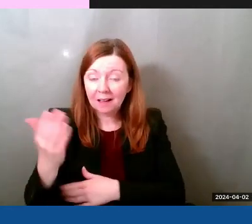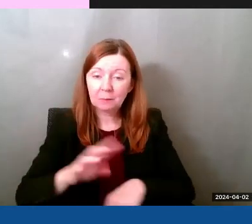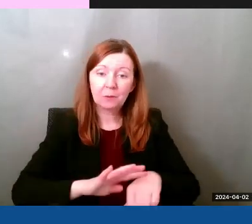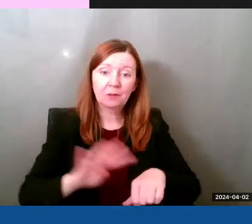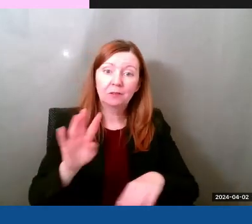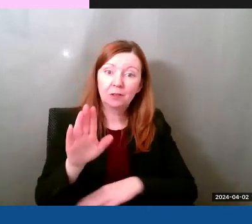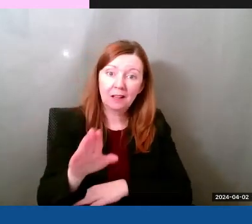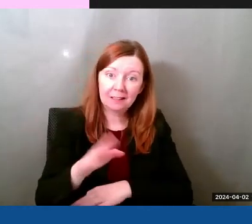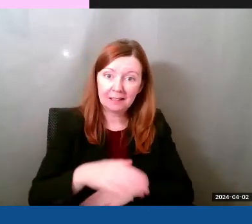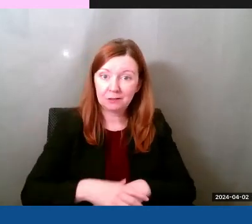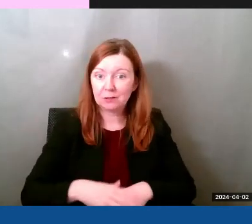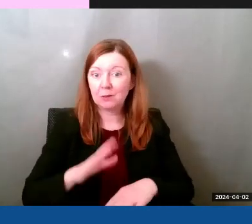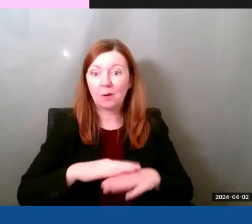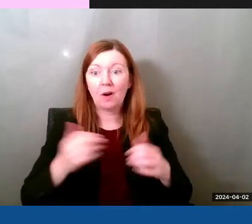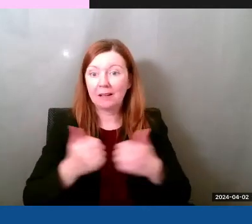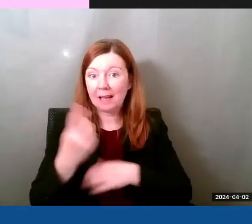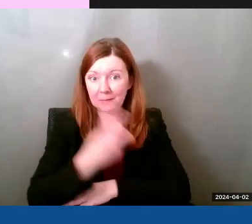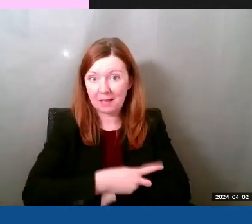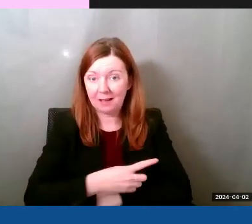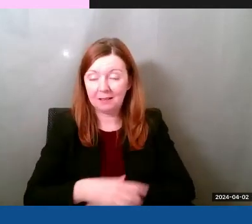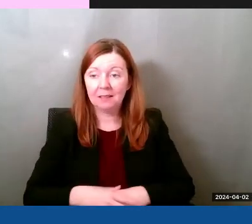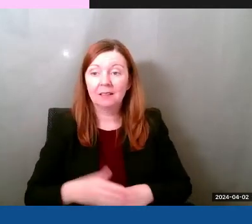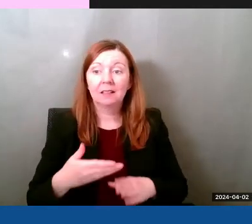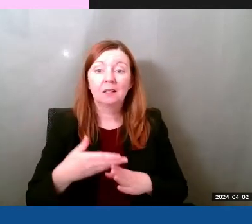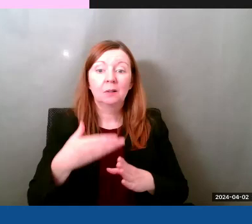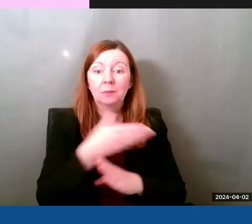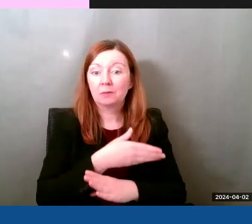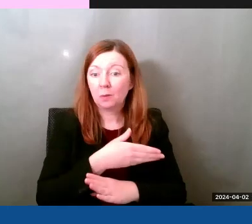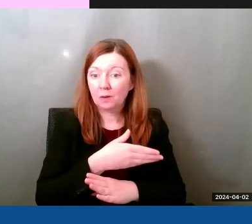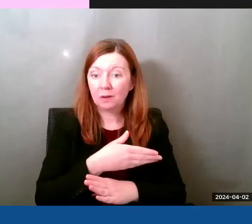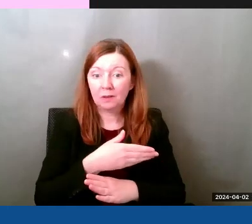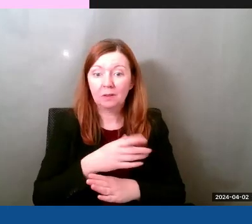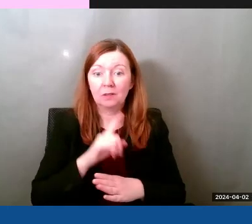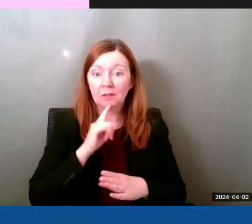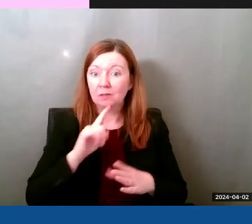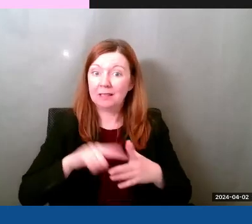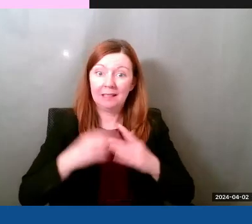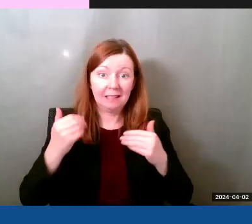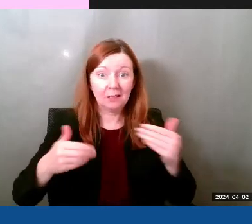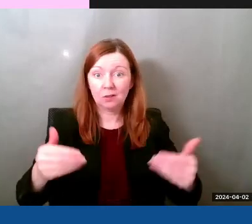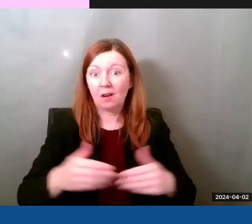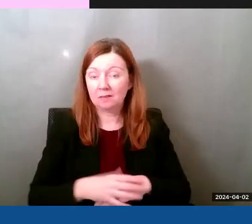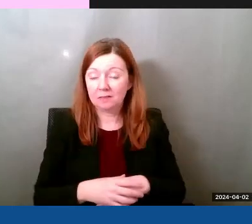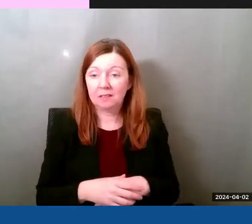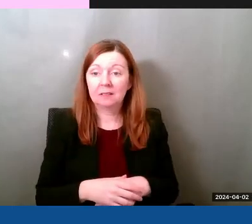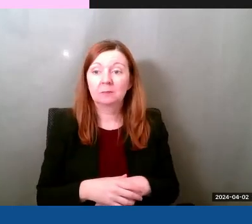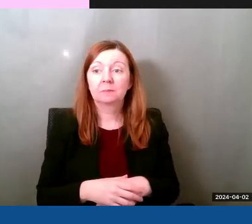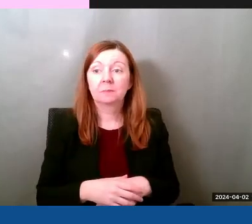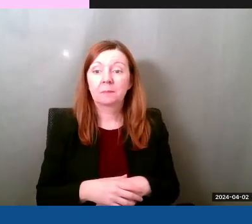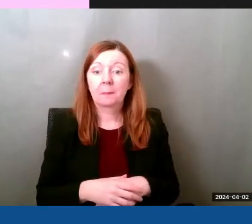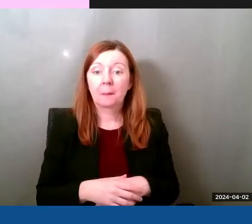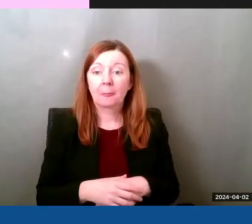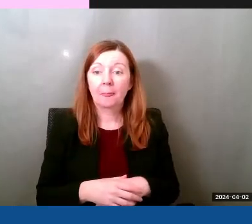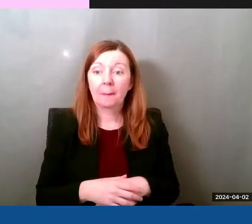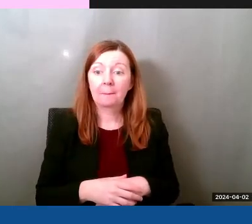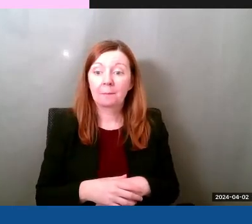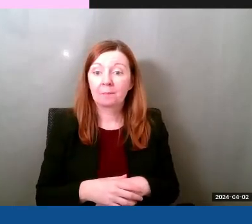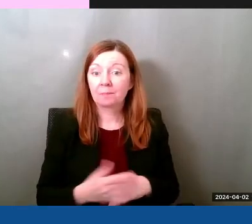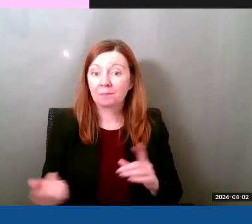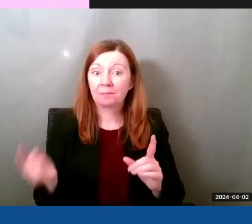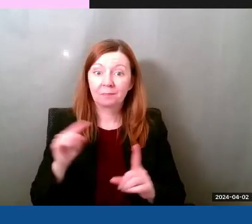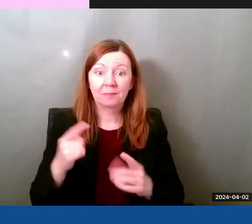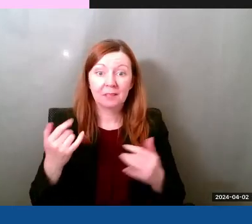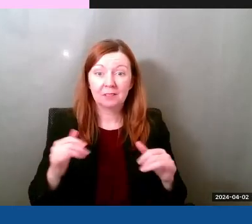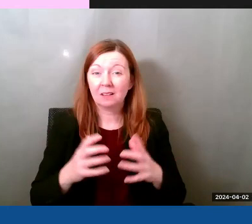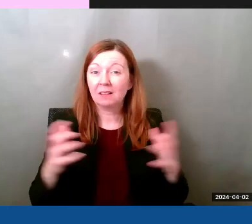in the afternoon on a game day before it really kicks off. And to my mind, there's still a